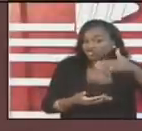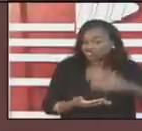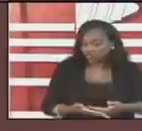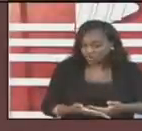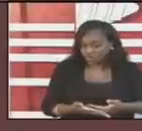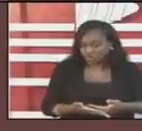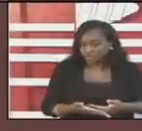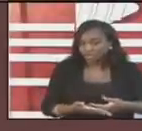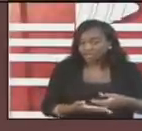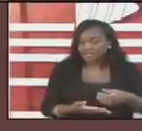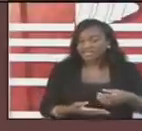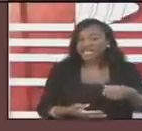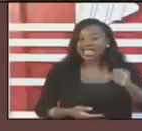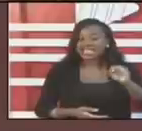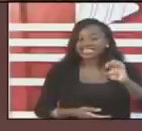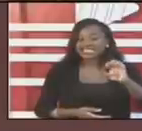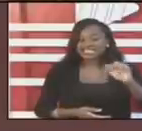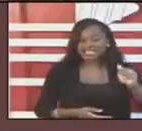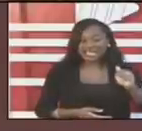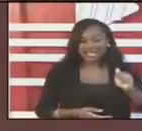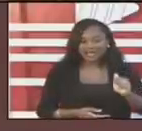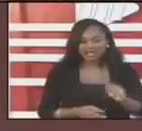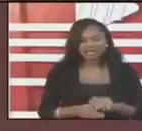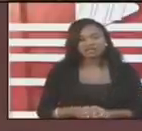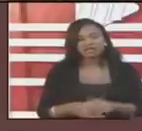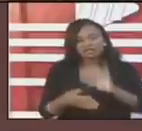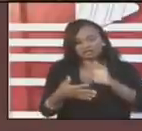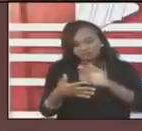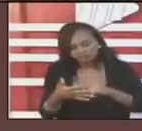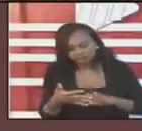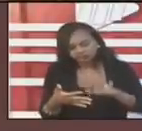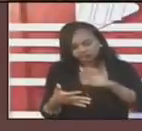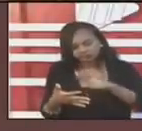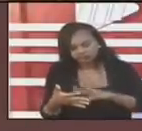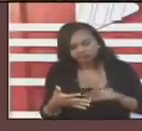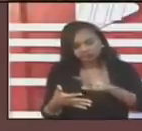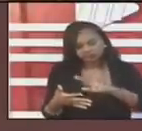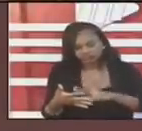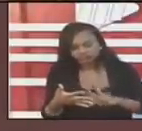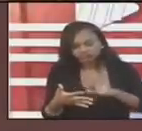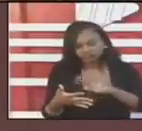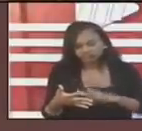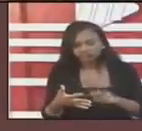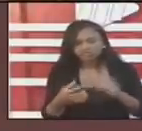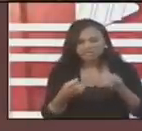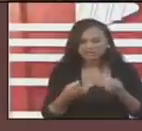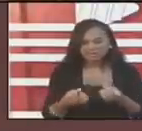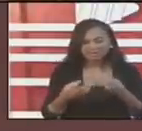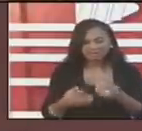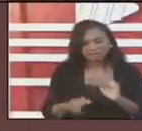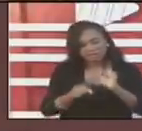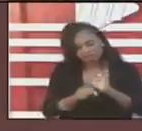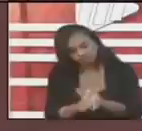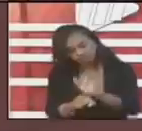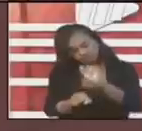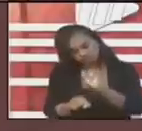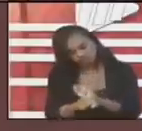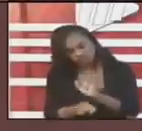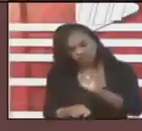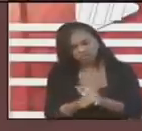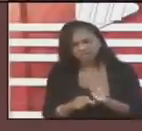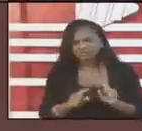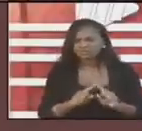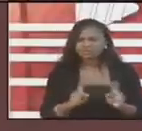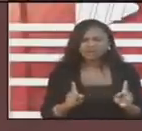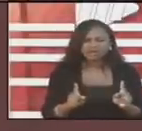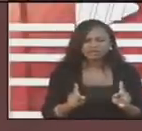we were told, is books and ensure that you're doing a lot of the assignments and things like that. And the thing is,